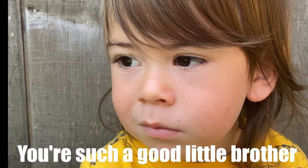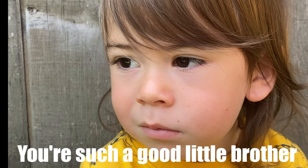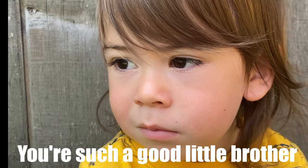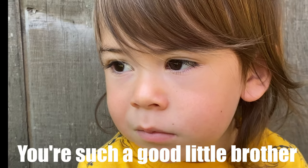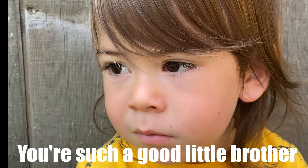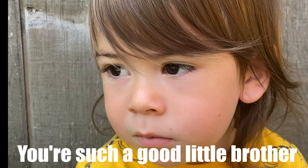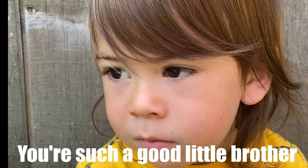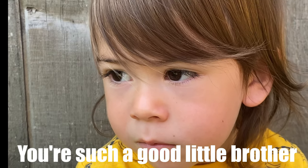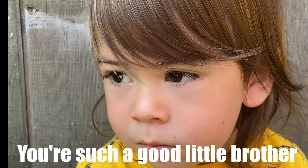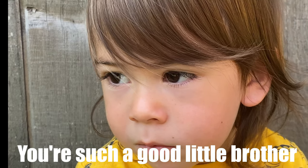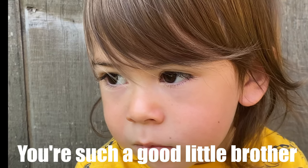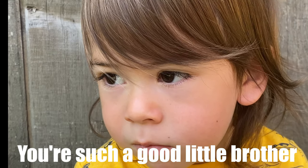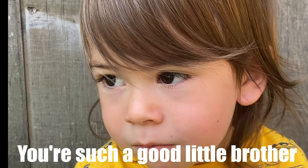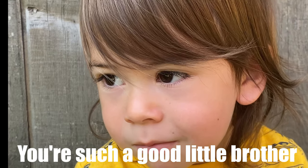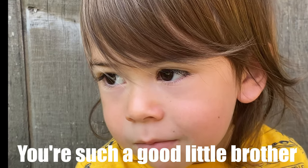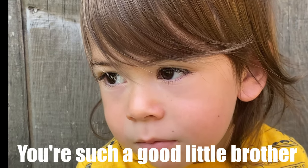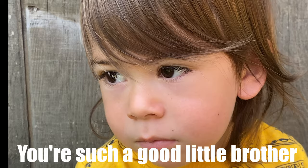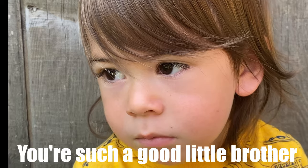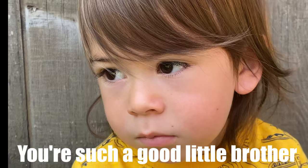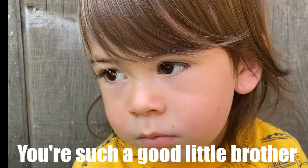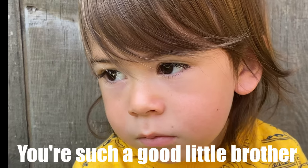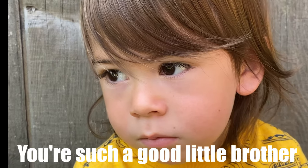Gnak yak ik away wa a.